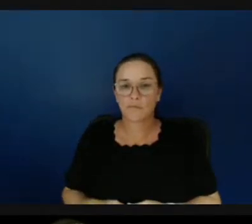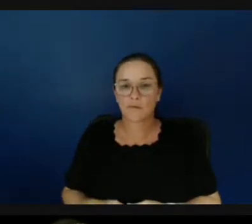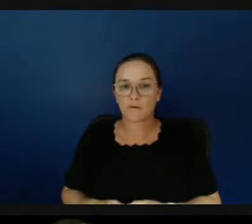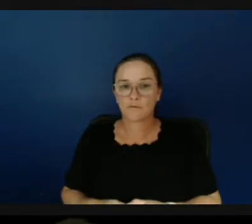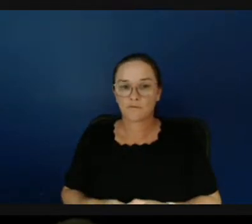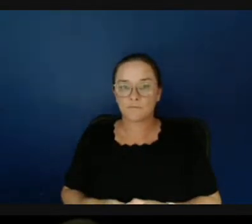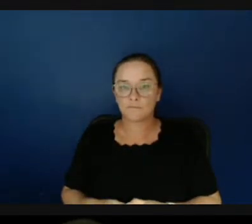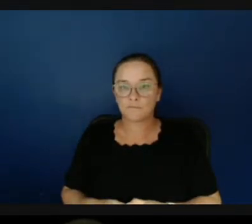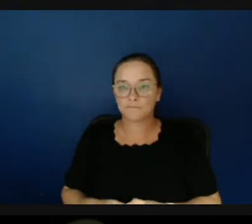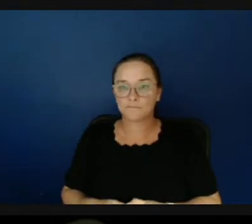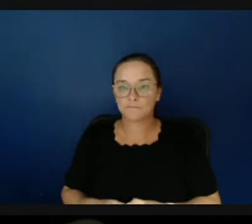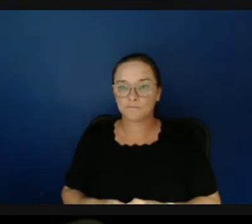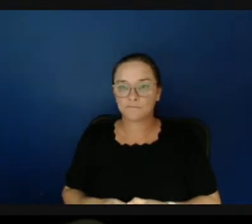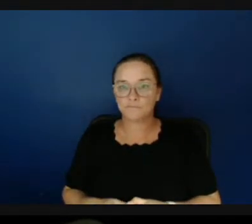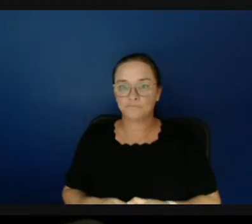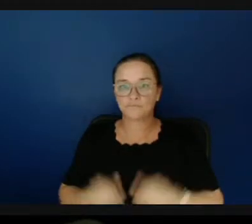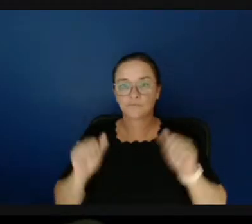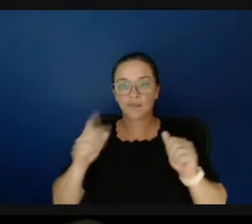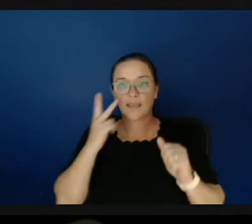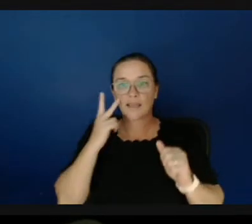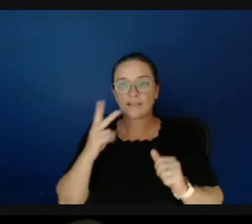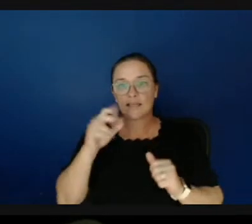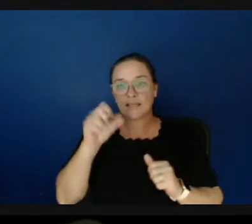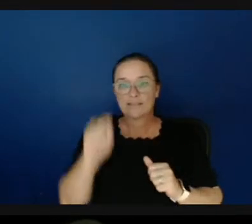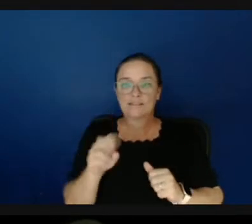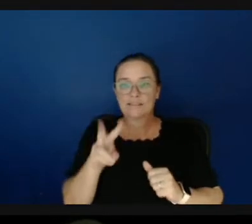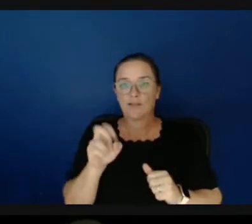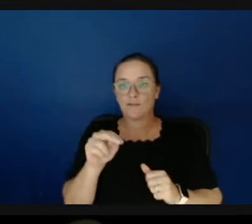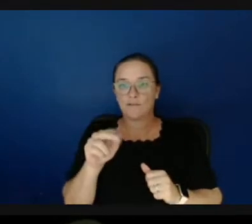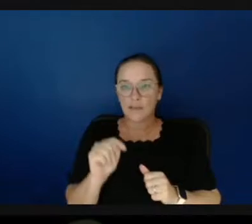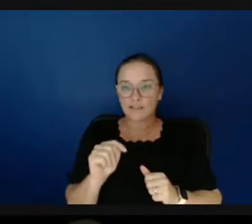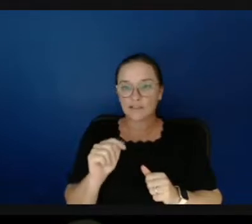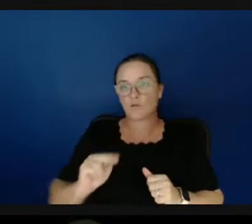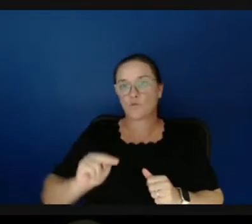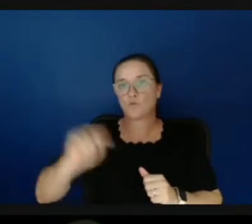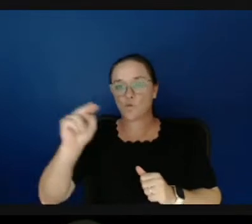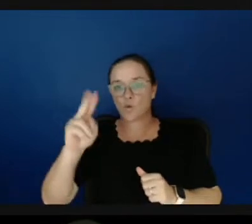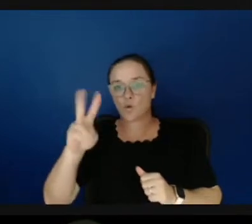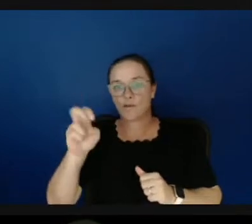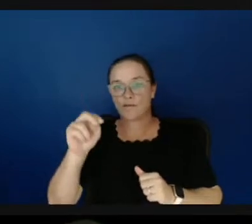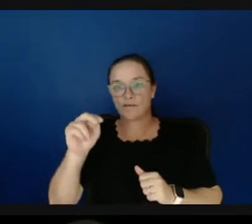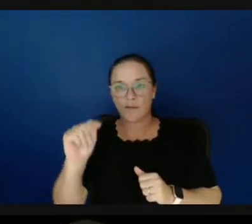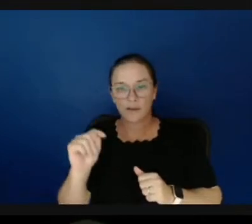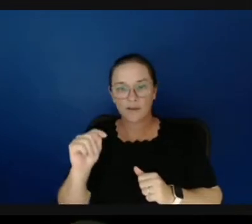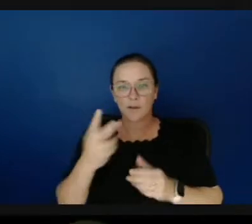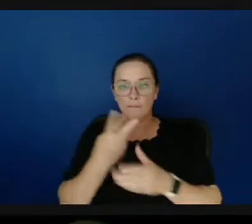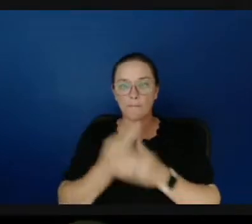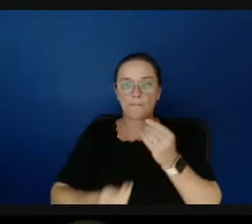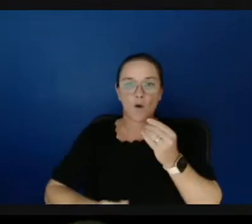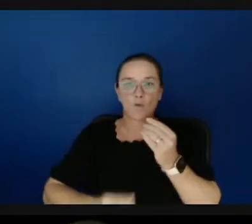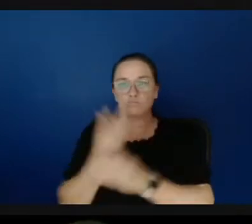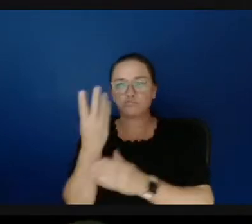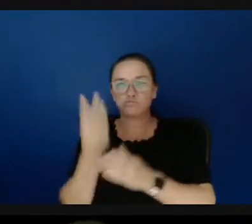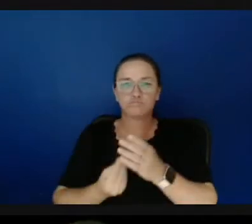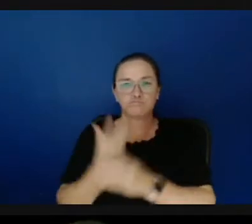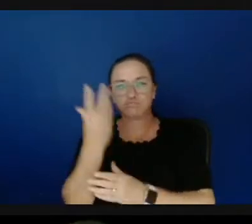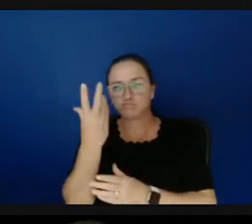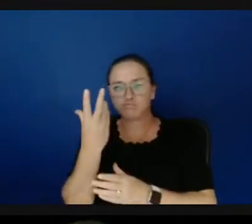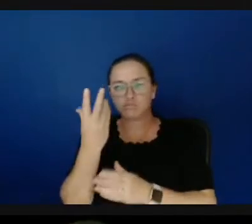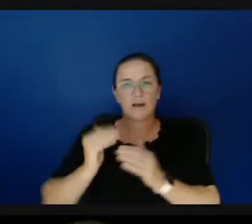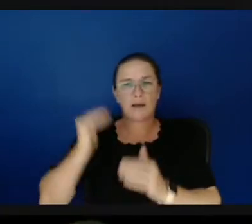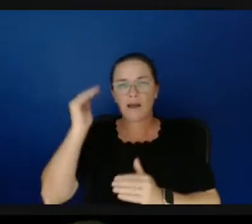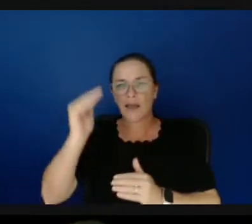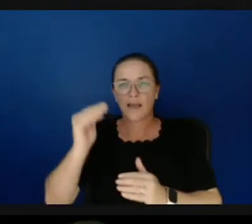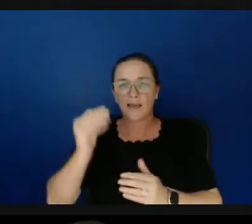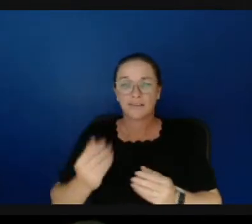So you see the south vent and the north vent, both high fountaining. Some of these fountains have exceeded 300